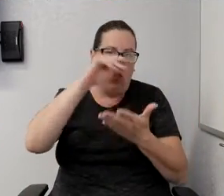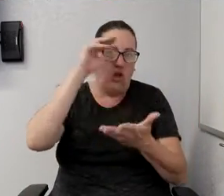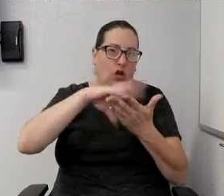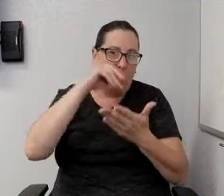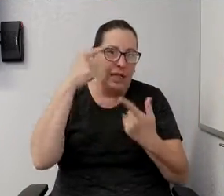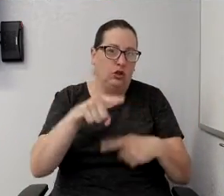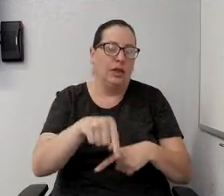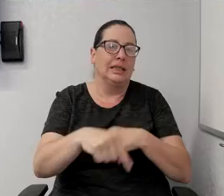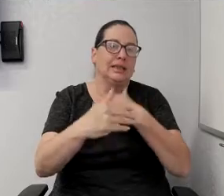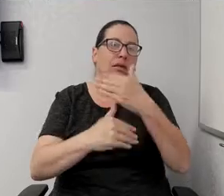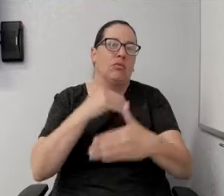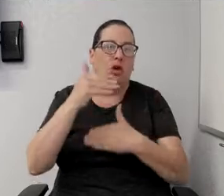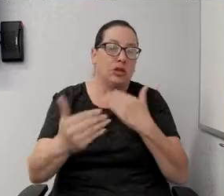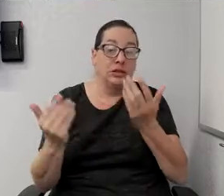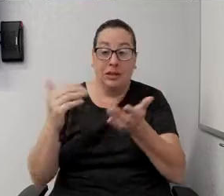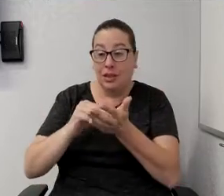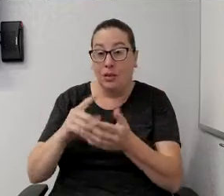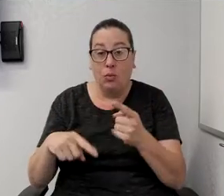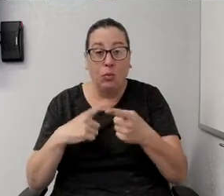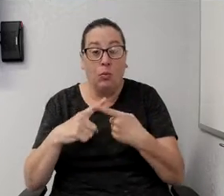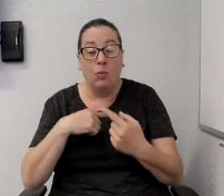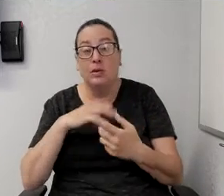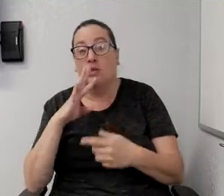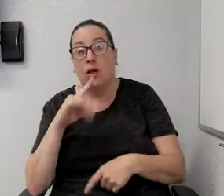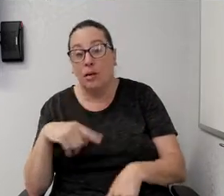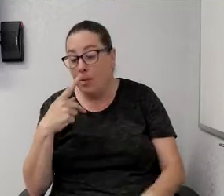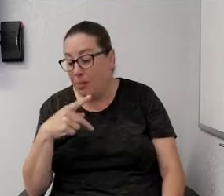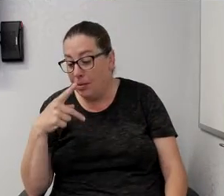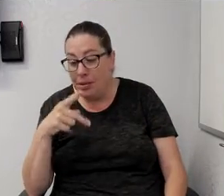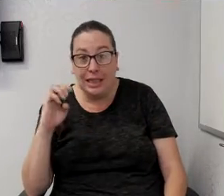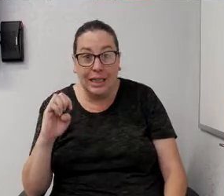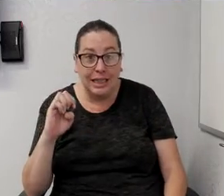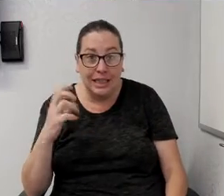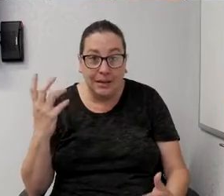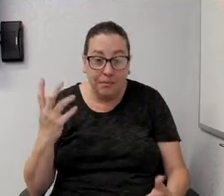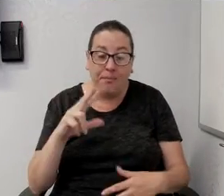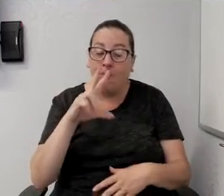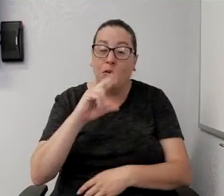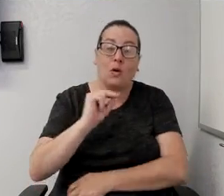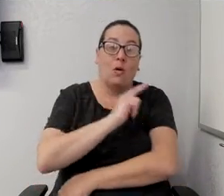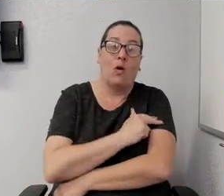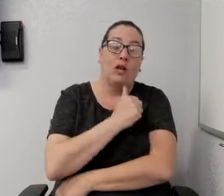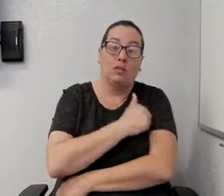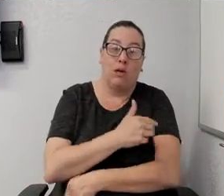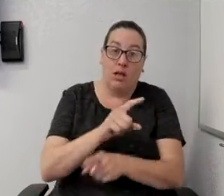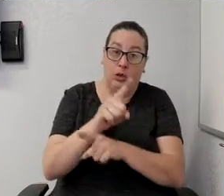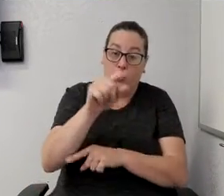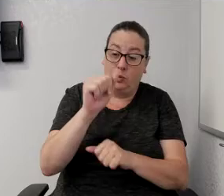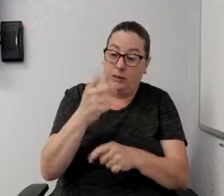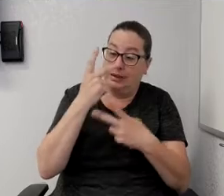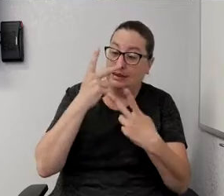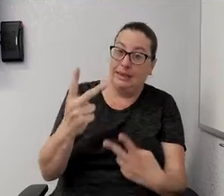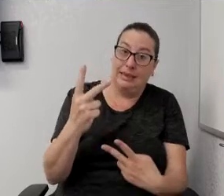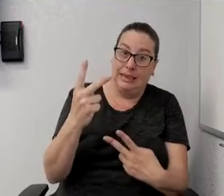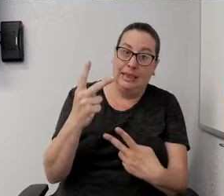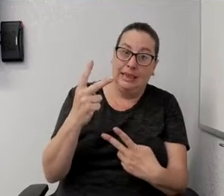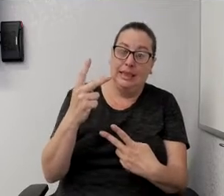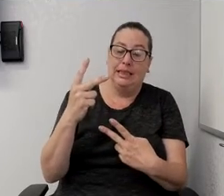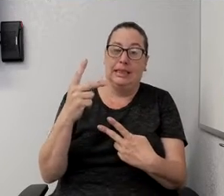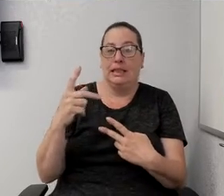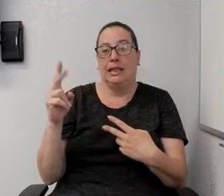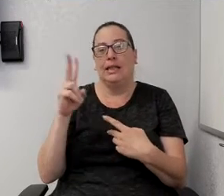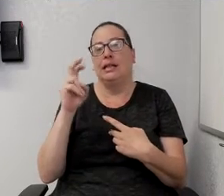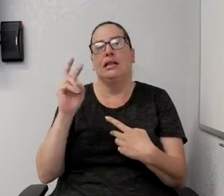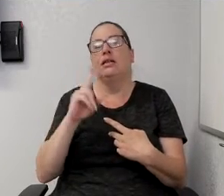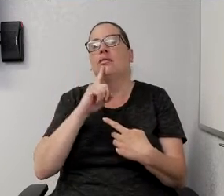again, when we talk about PPE, no hospital, as you can see by all the reports, ever maintains the